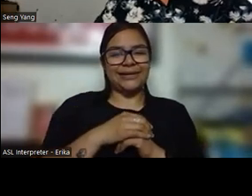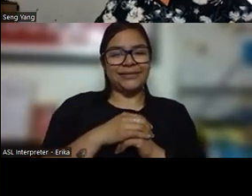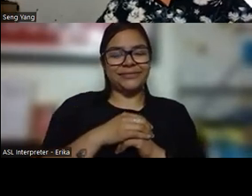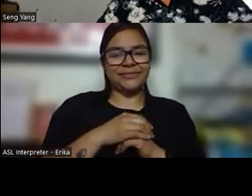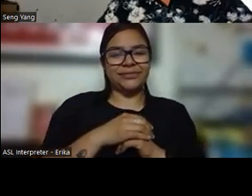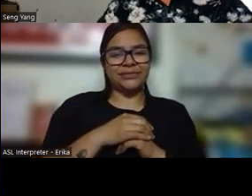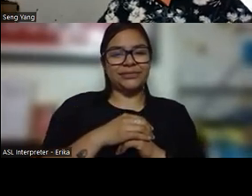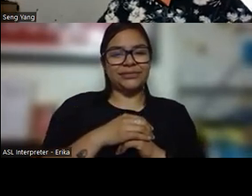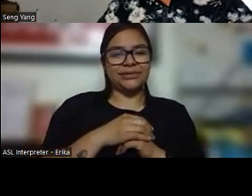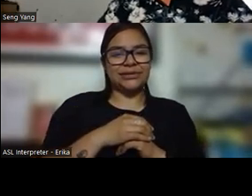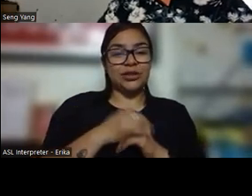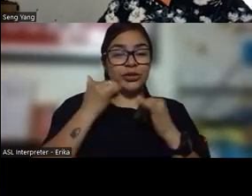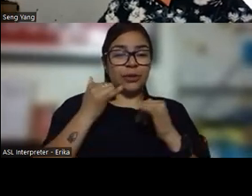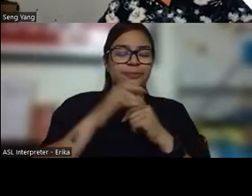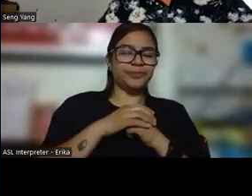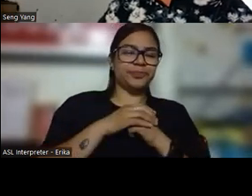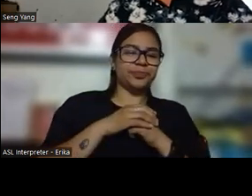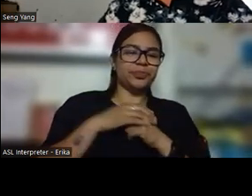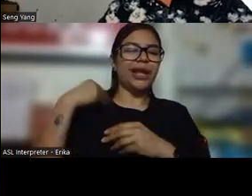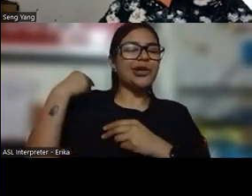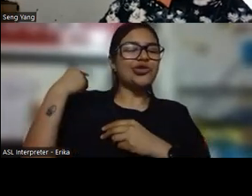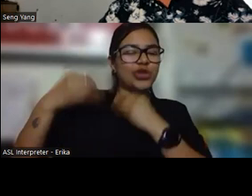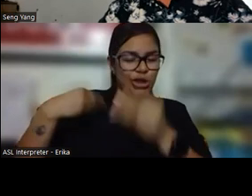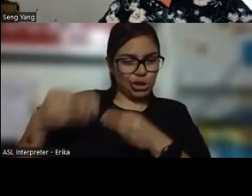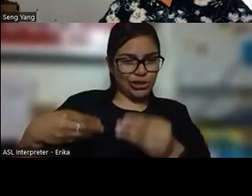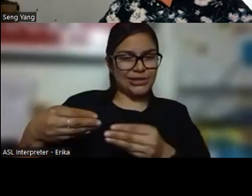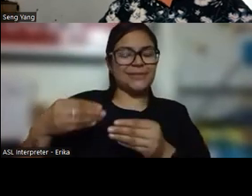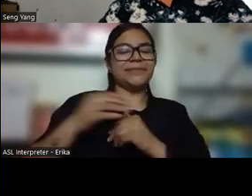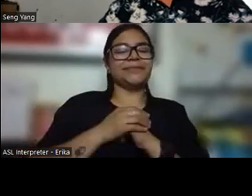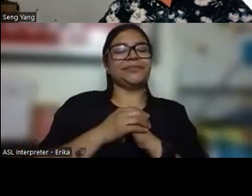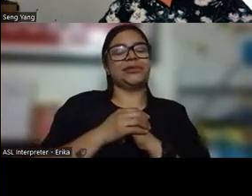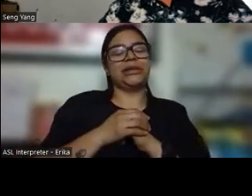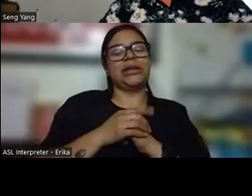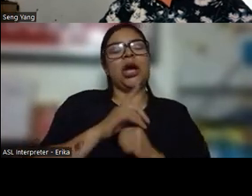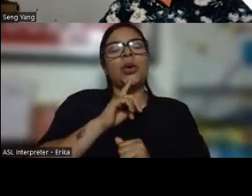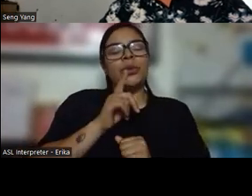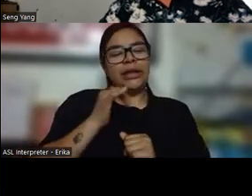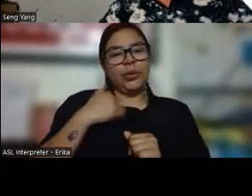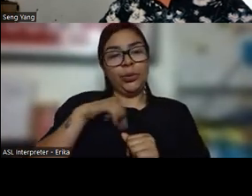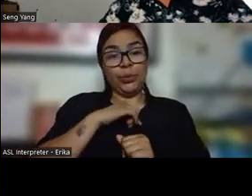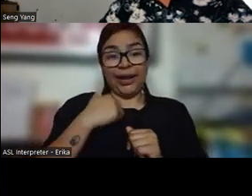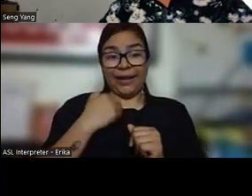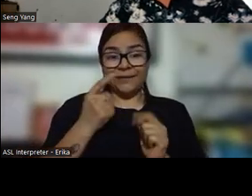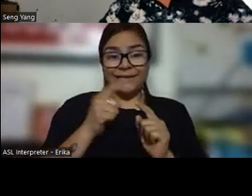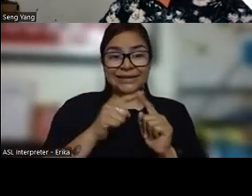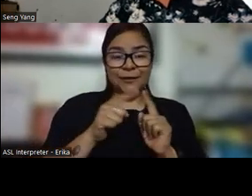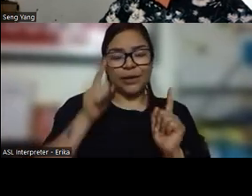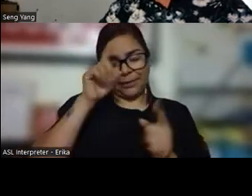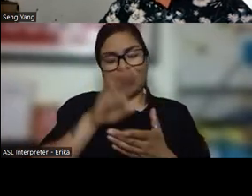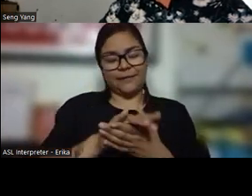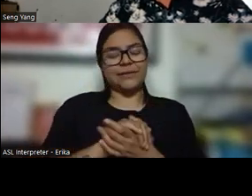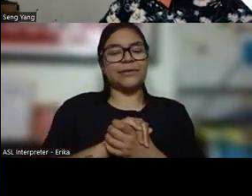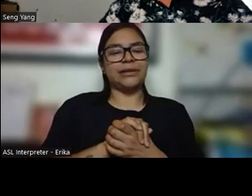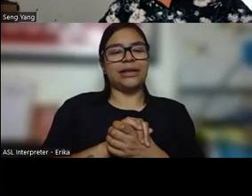The Hmong, it's, we don't have a religion. We do believe in animism, and we do believe that,